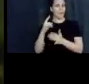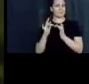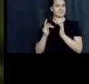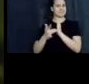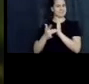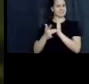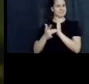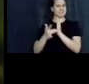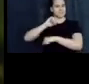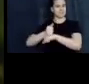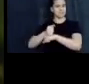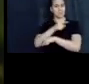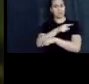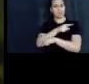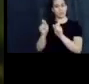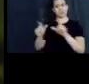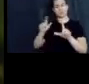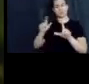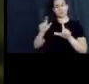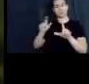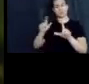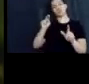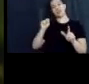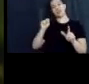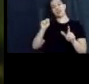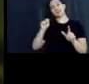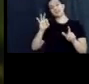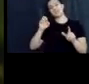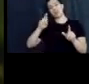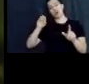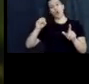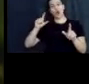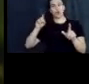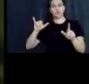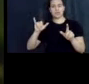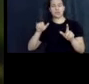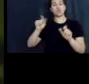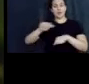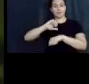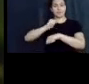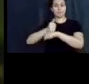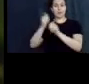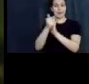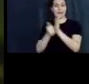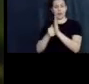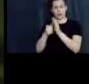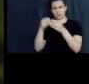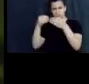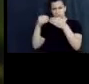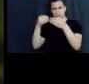Transferology, and you should be able to create an account and type in all of your classes and then see if they are going to transfer over to